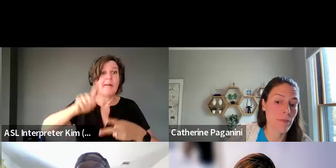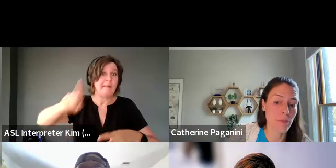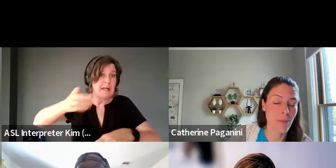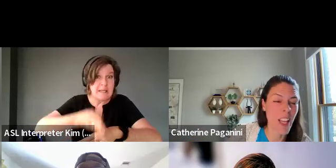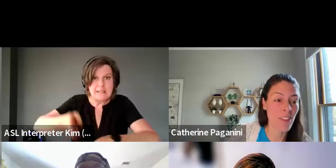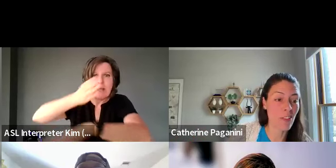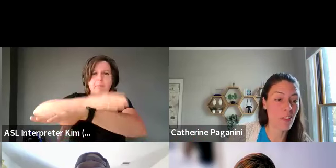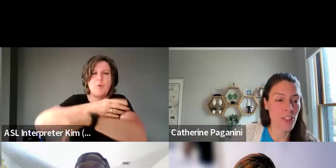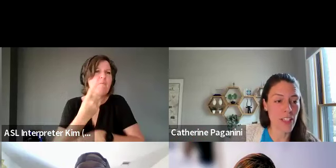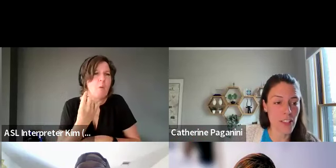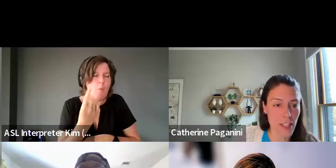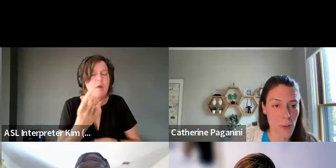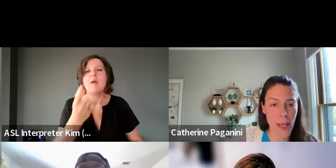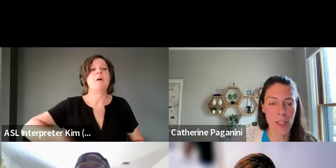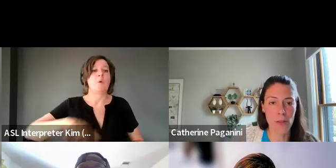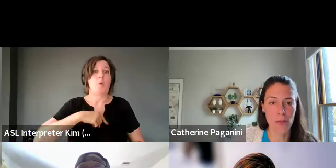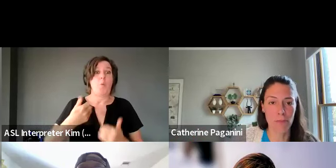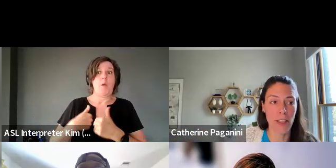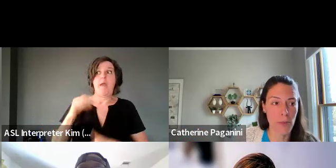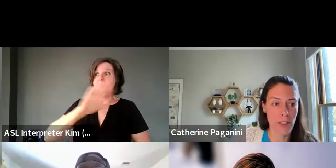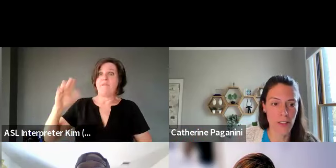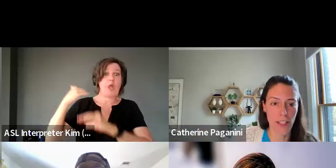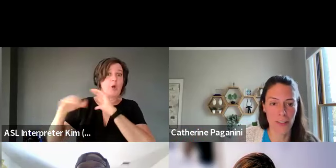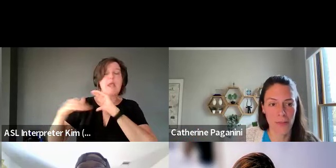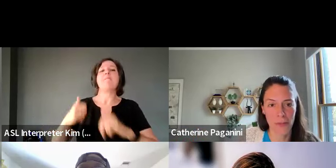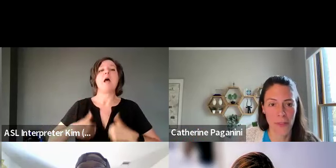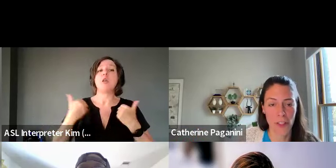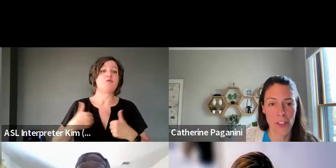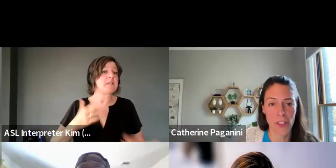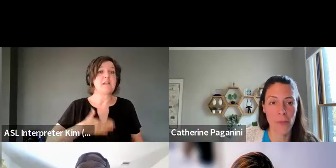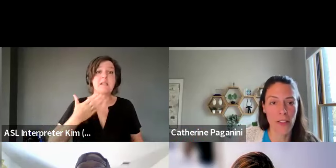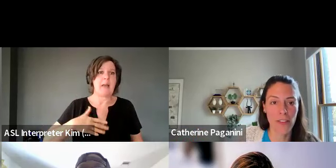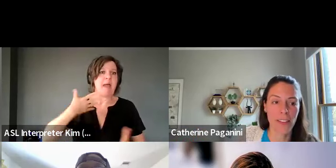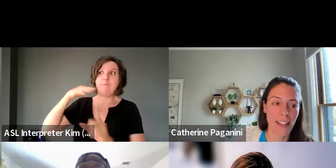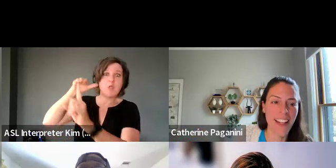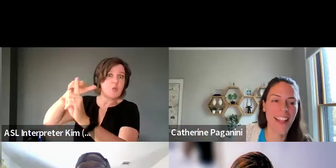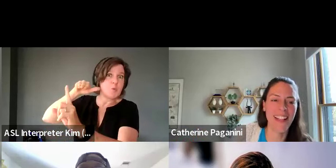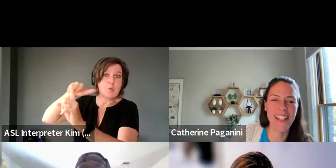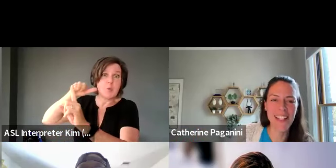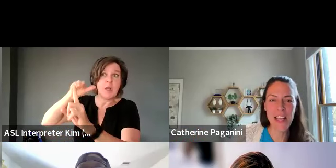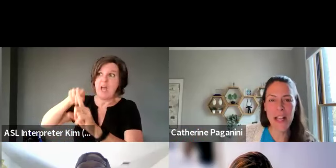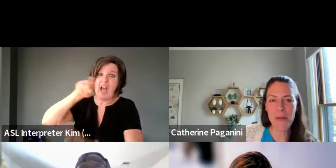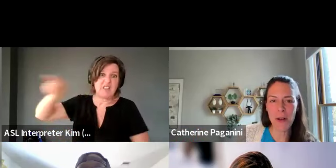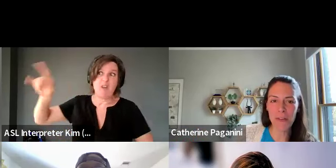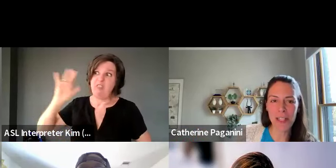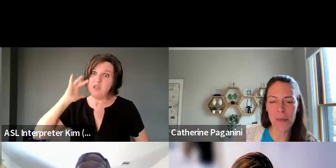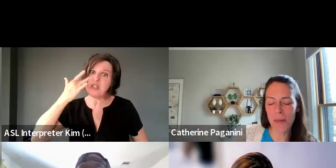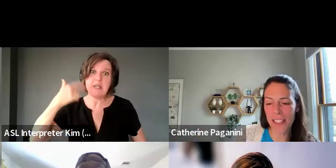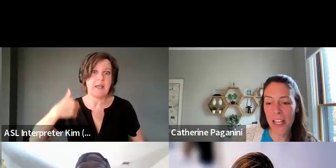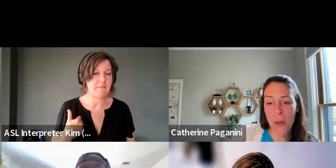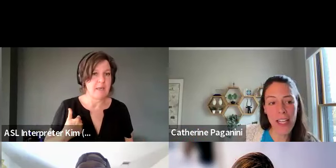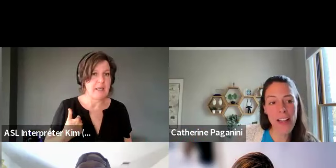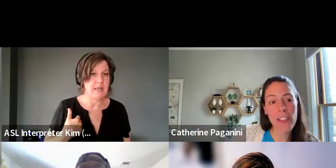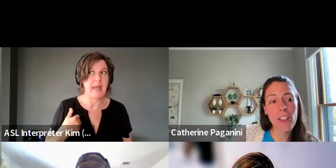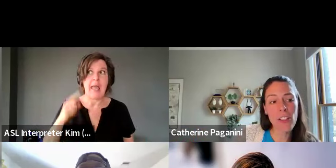I mean, we have their email addresses, and I'm happy to bug them until they are sick of me and then and it hopefully